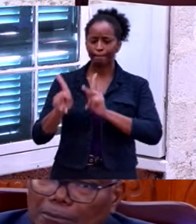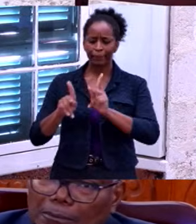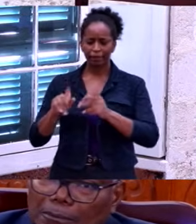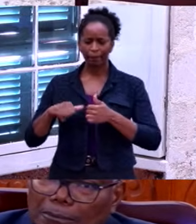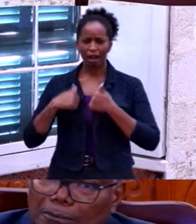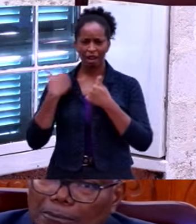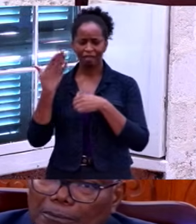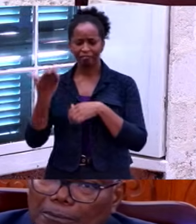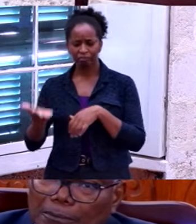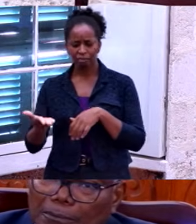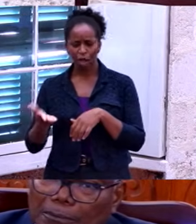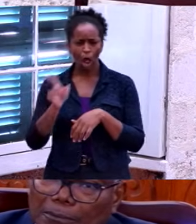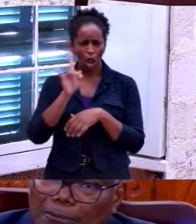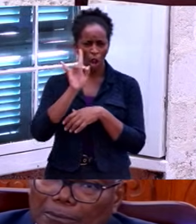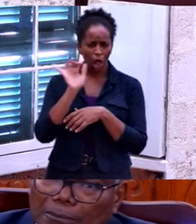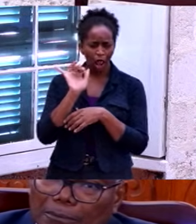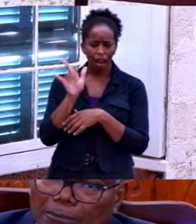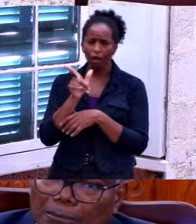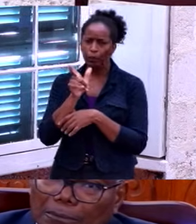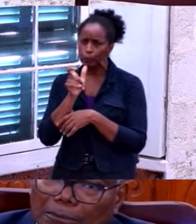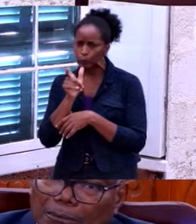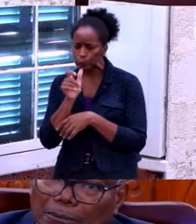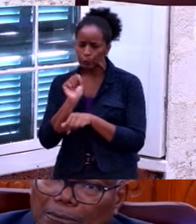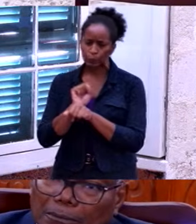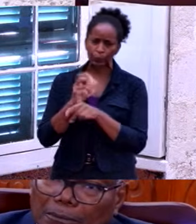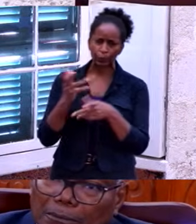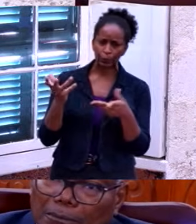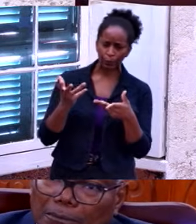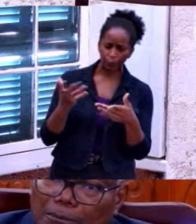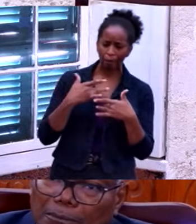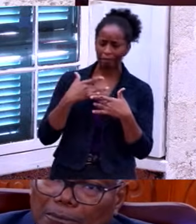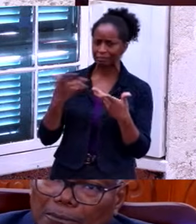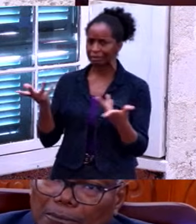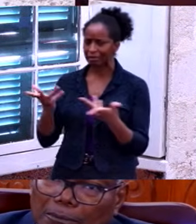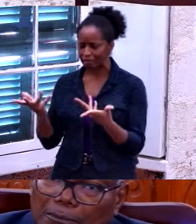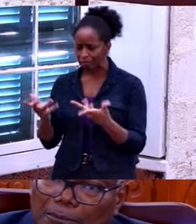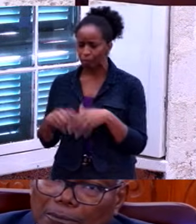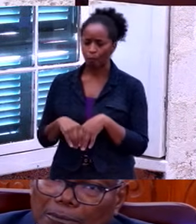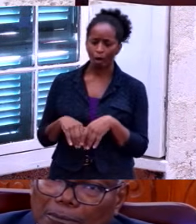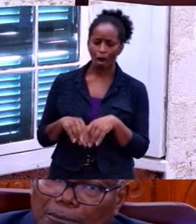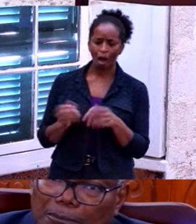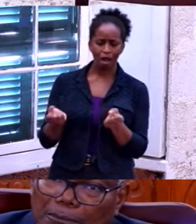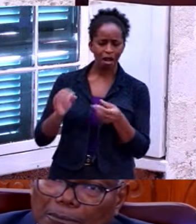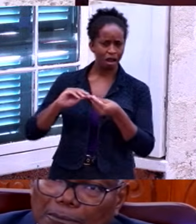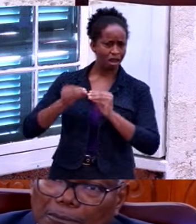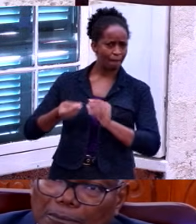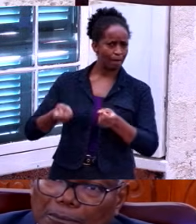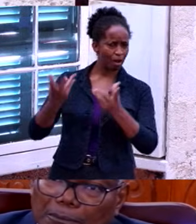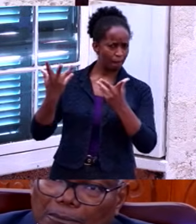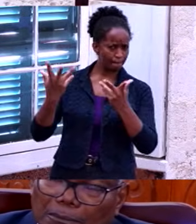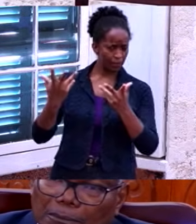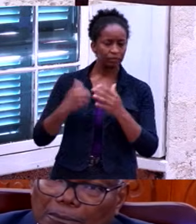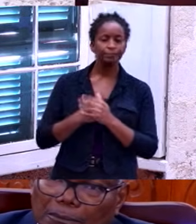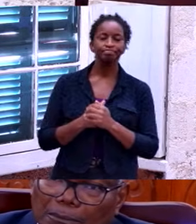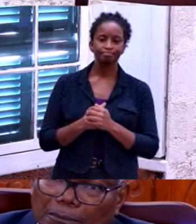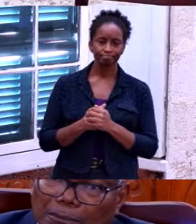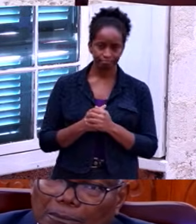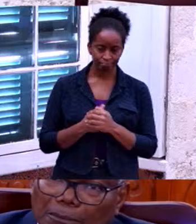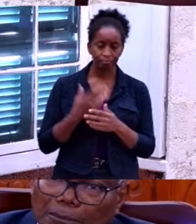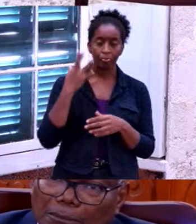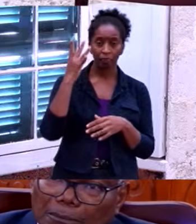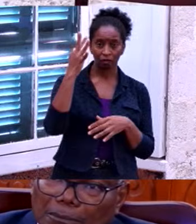it, the question of how we are going to organize constituencies in the future does, in my